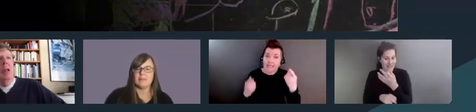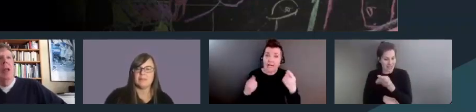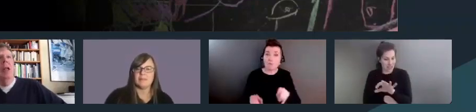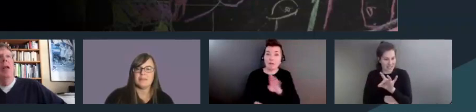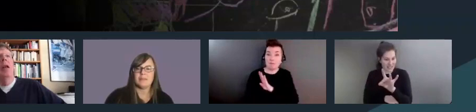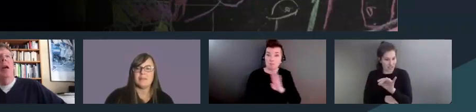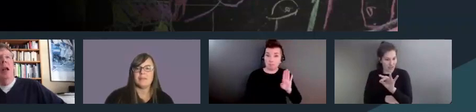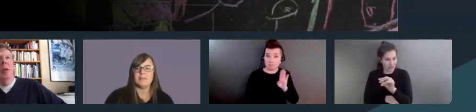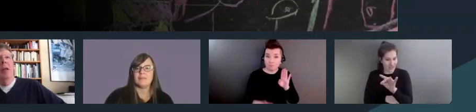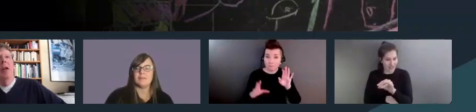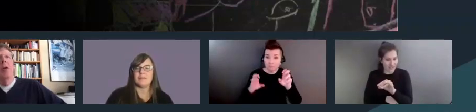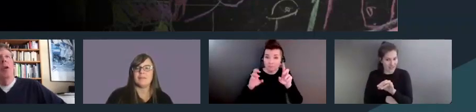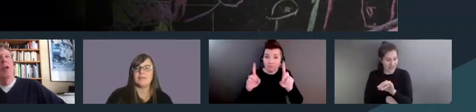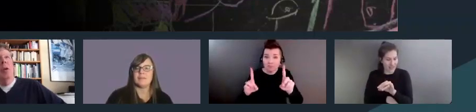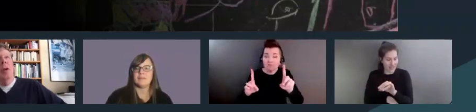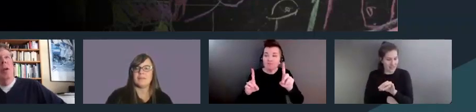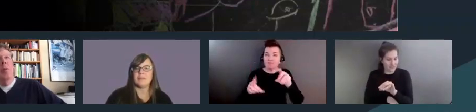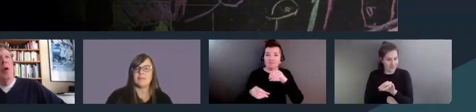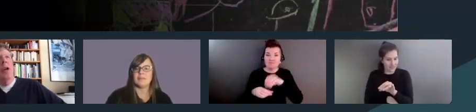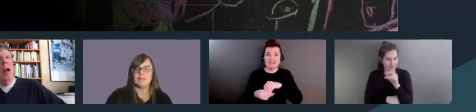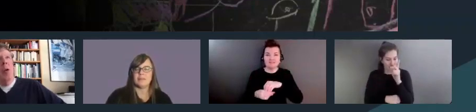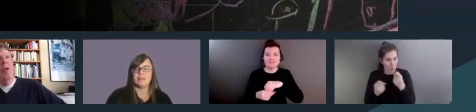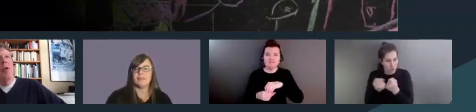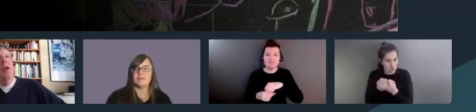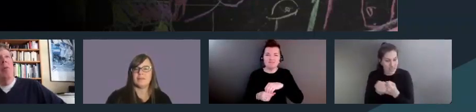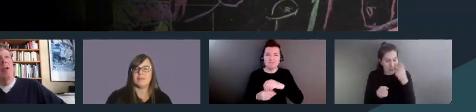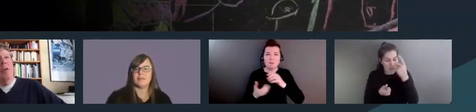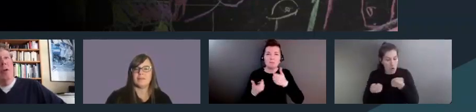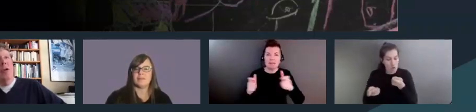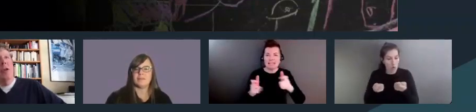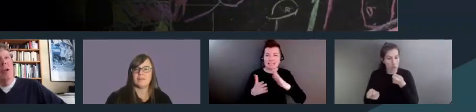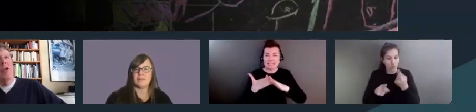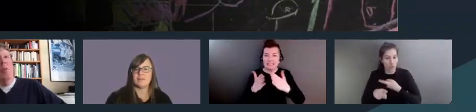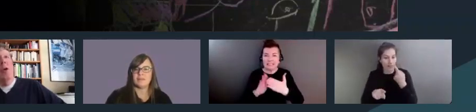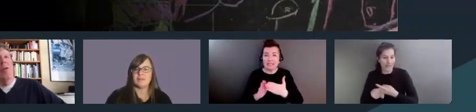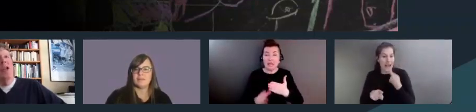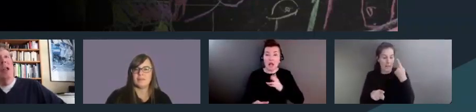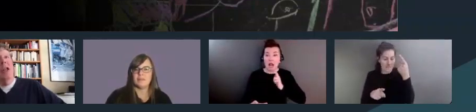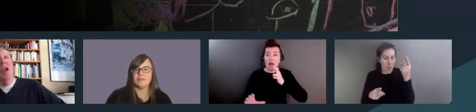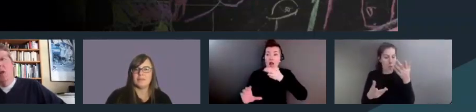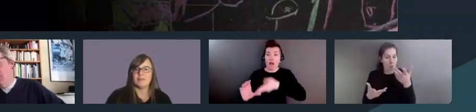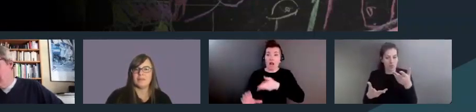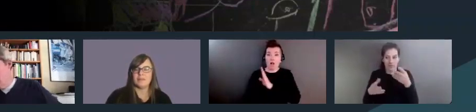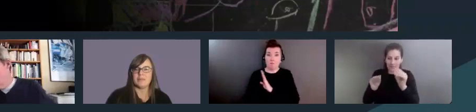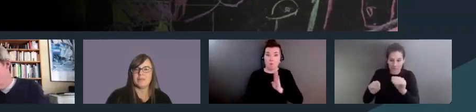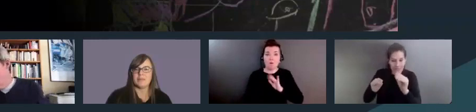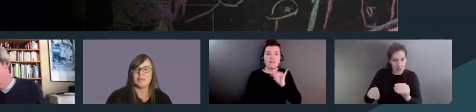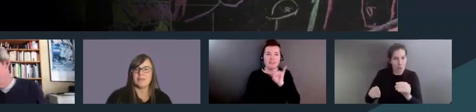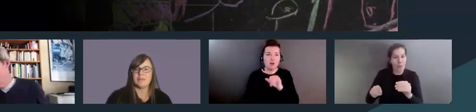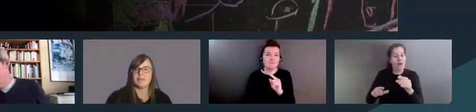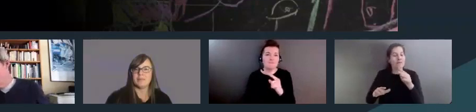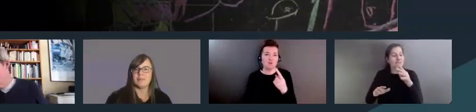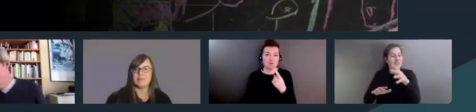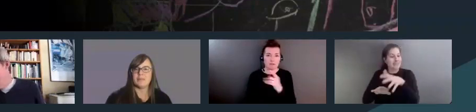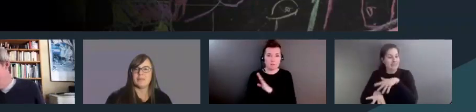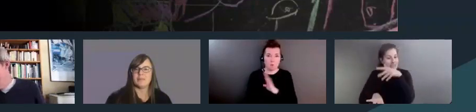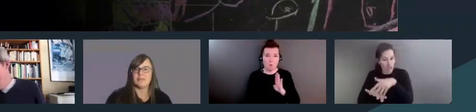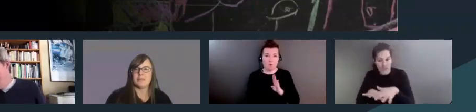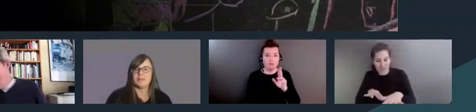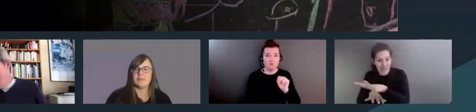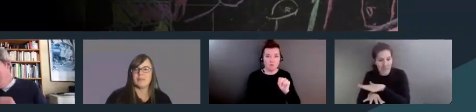Education in Iqaluit was the board that I worked for, and it was the first divisional board of education in the Northwest